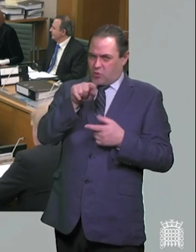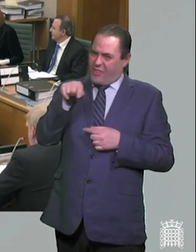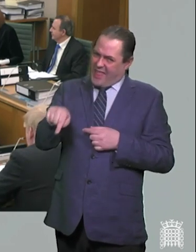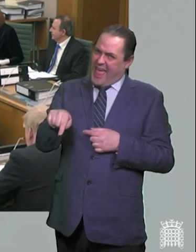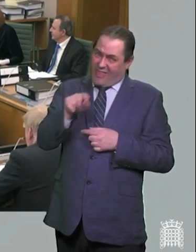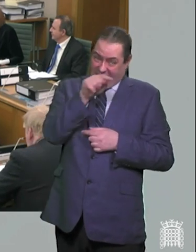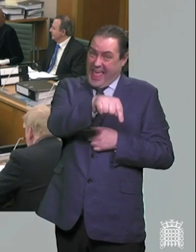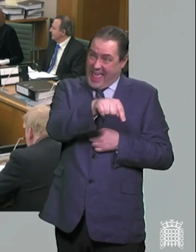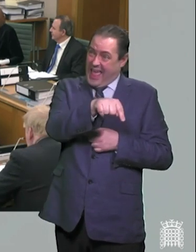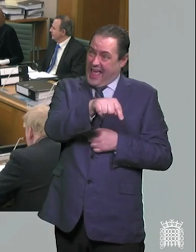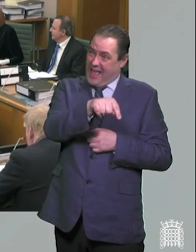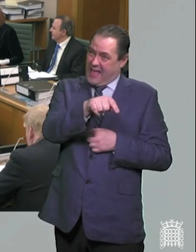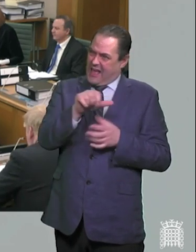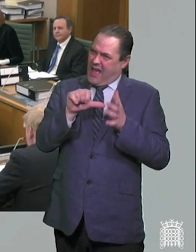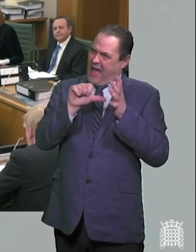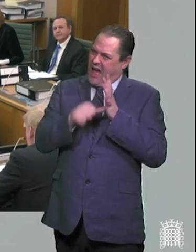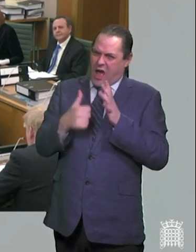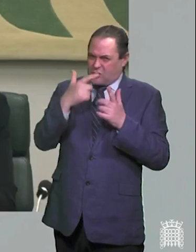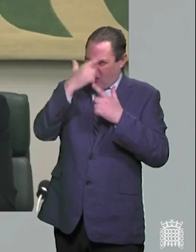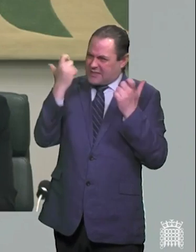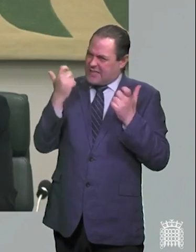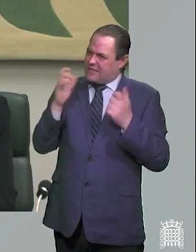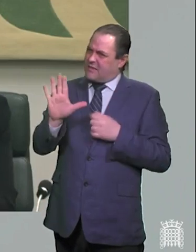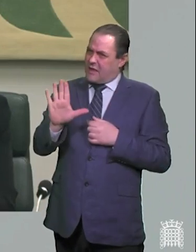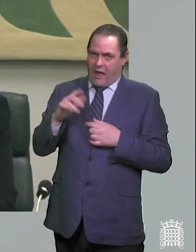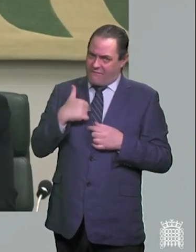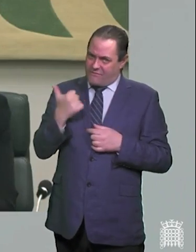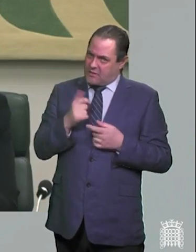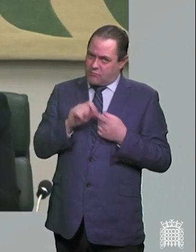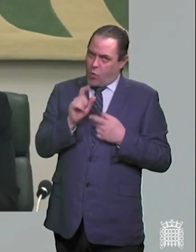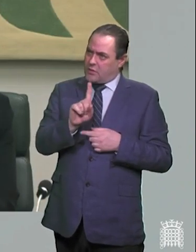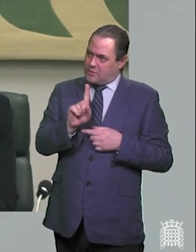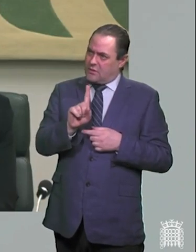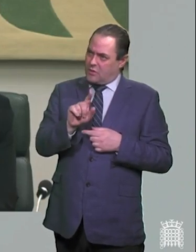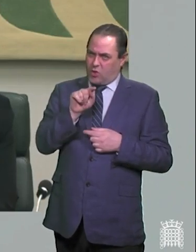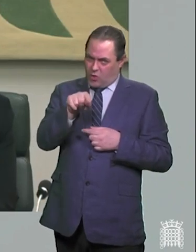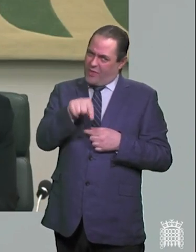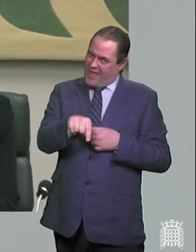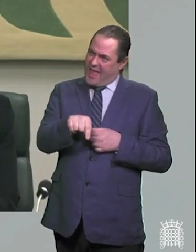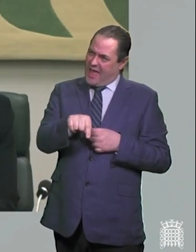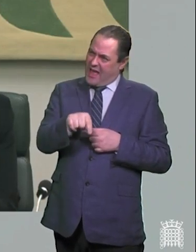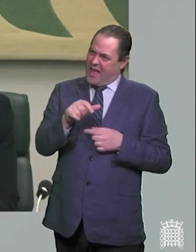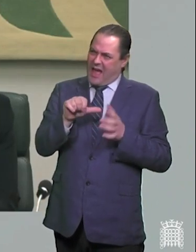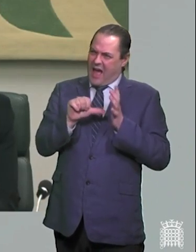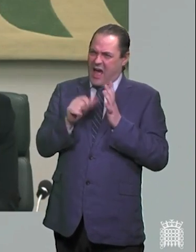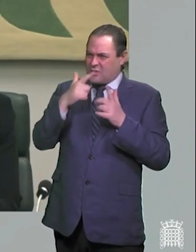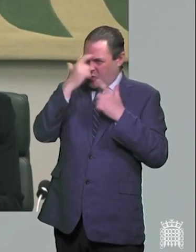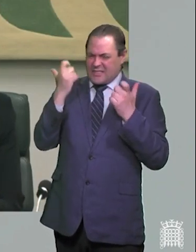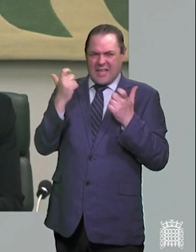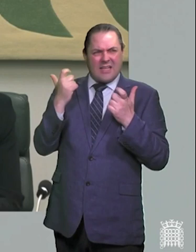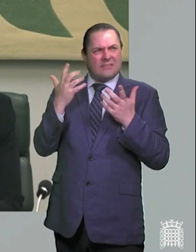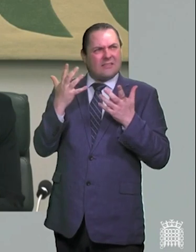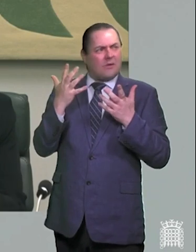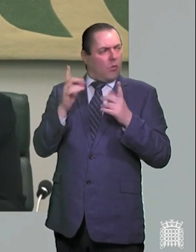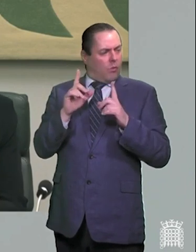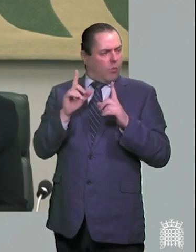at the time, so it's a bit hard to understand. Sorry. Could you let me finish my point? You were there at the time, so it's a bit hard to understand